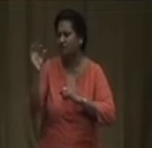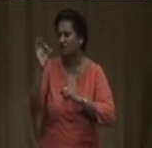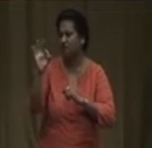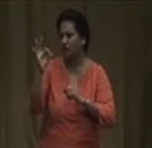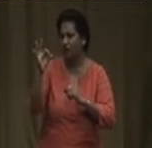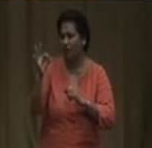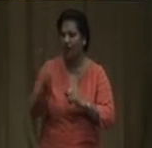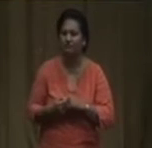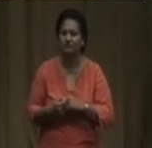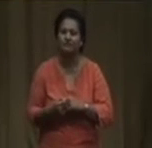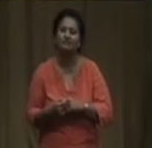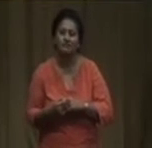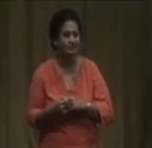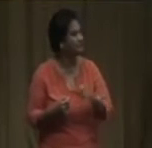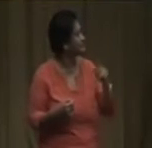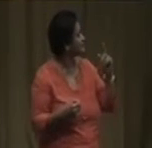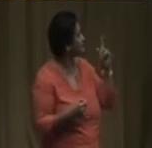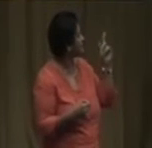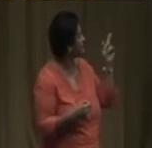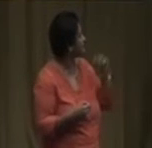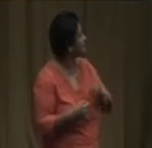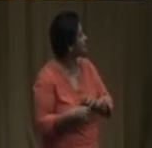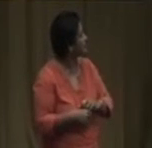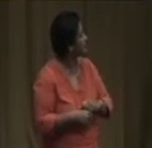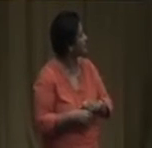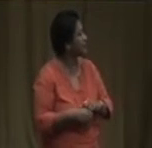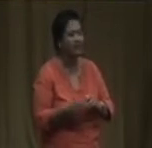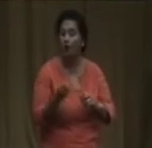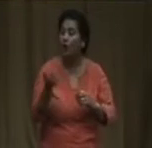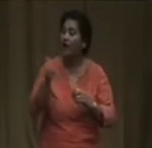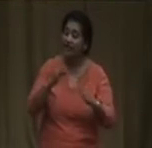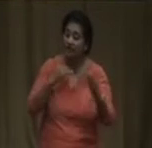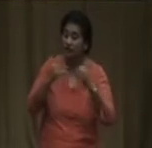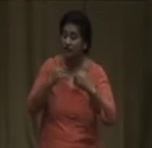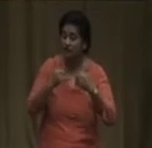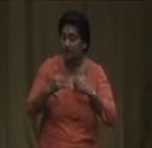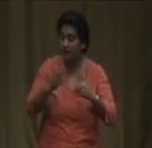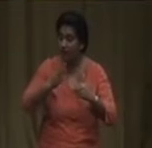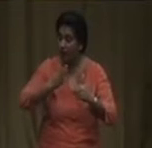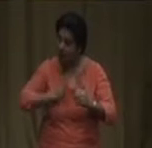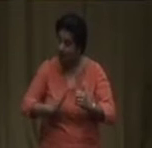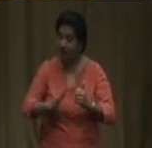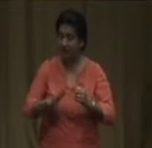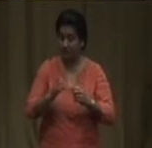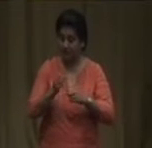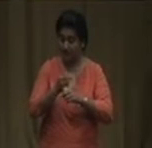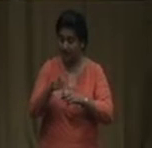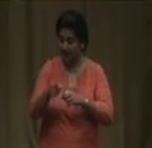The implication of that is any institution that is attempting to build a business model